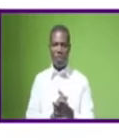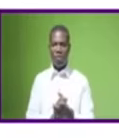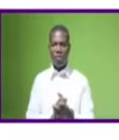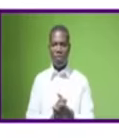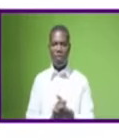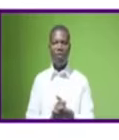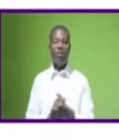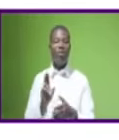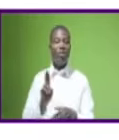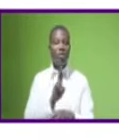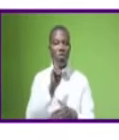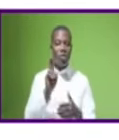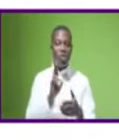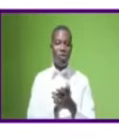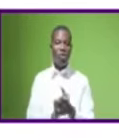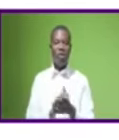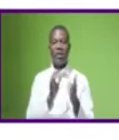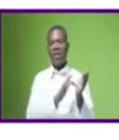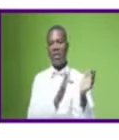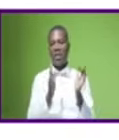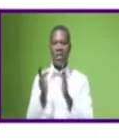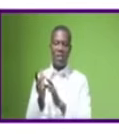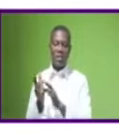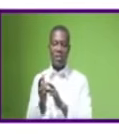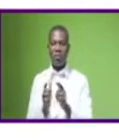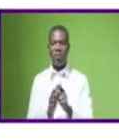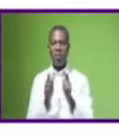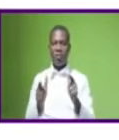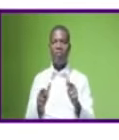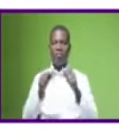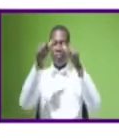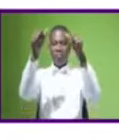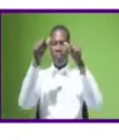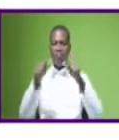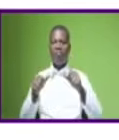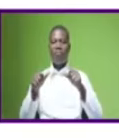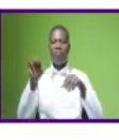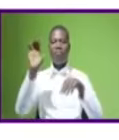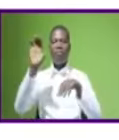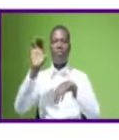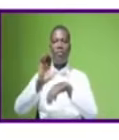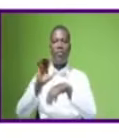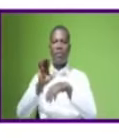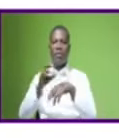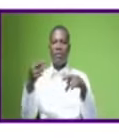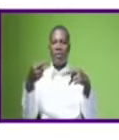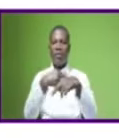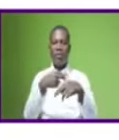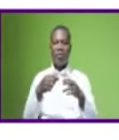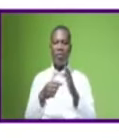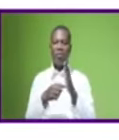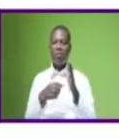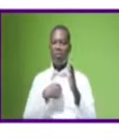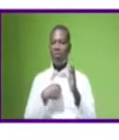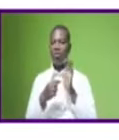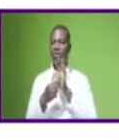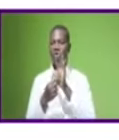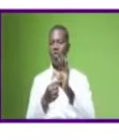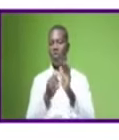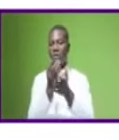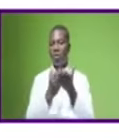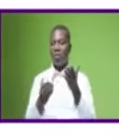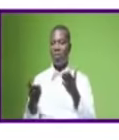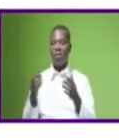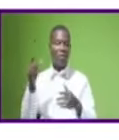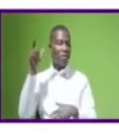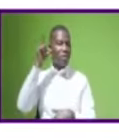software. One day yes, we are kakaraka. Ebuba wants to read them no. Metra moate. Montie me. The